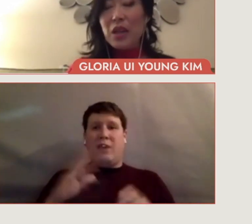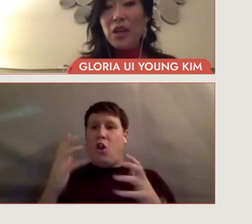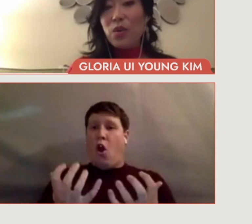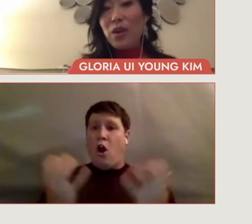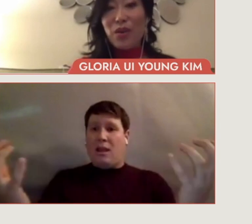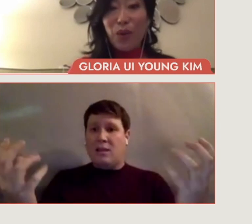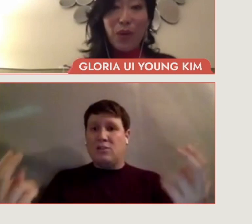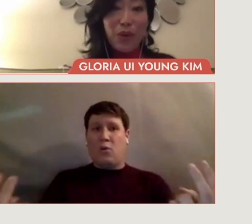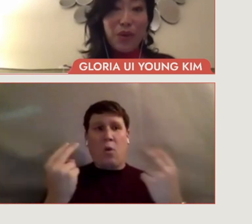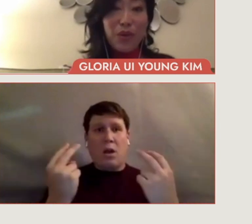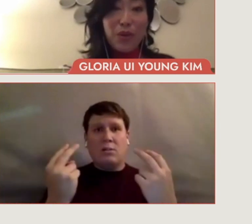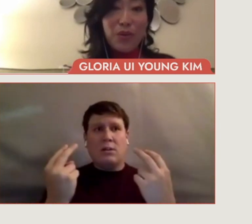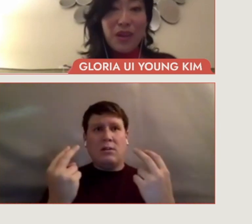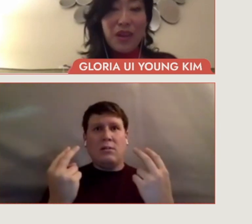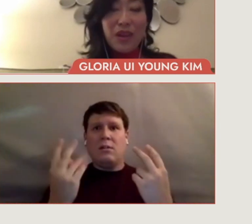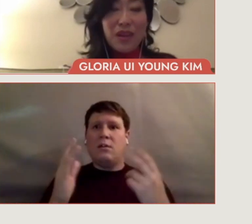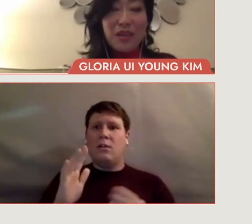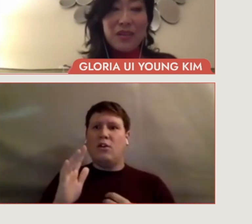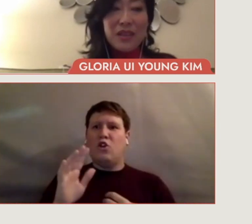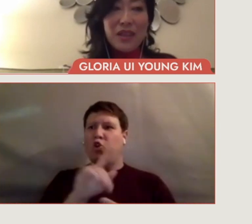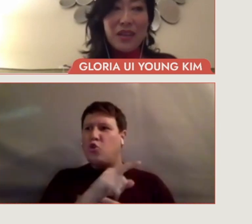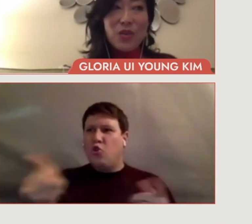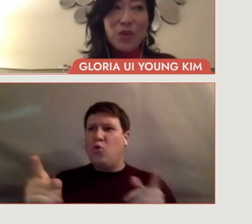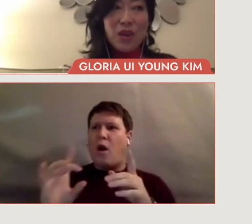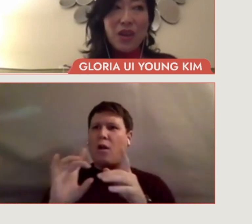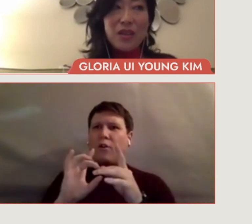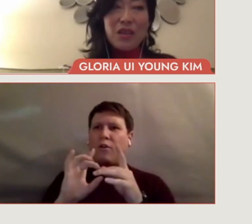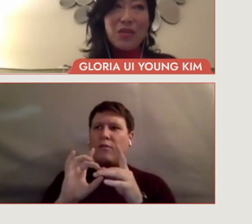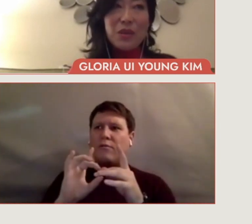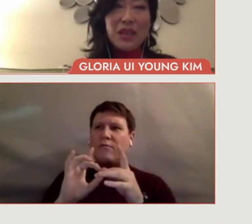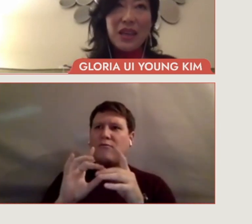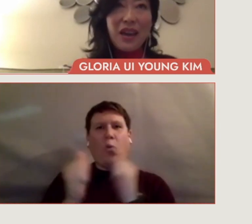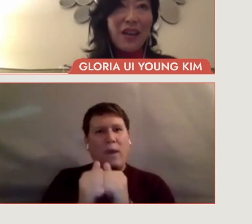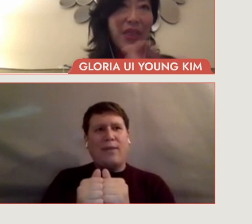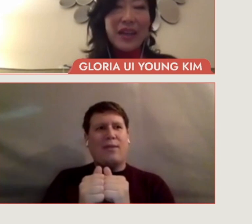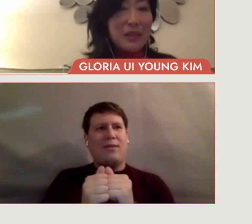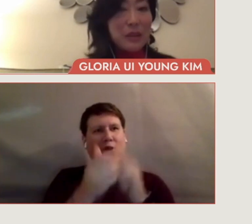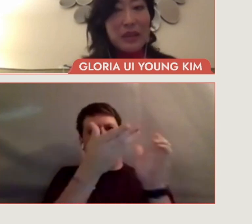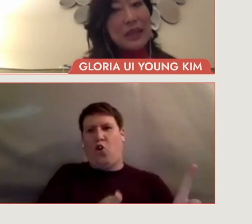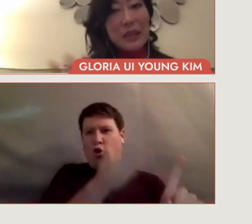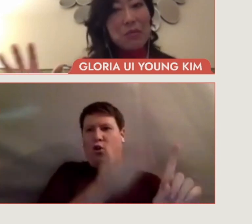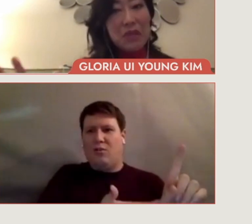but you're with her, you know? And you're, to me, it was like,